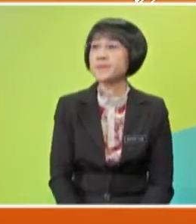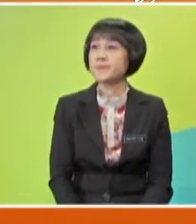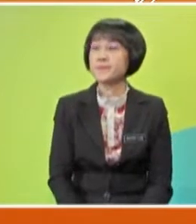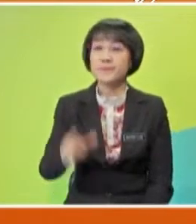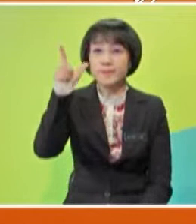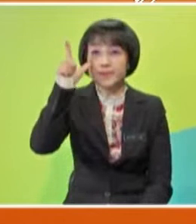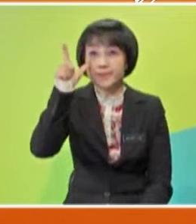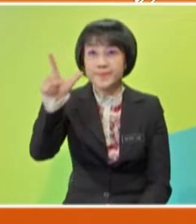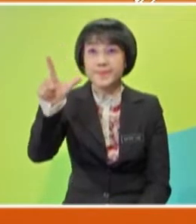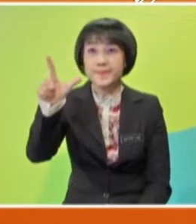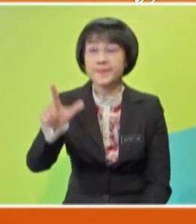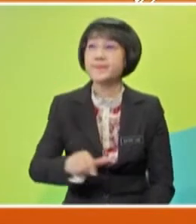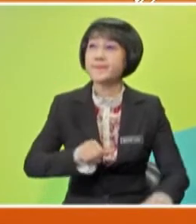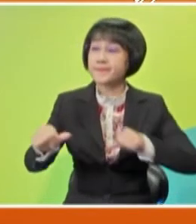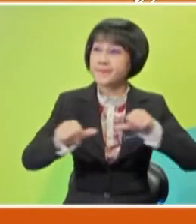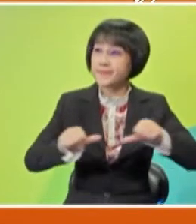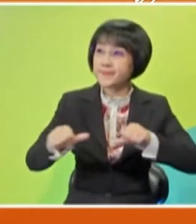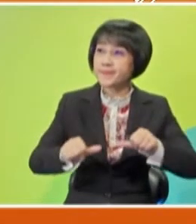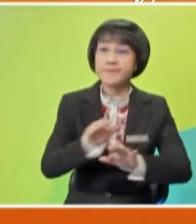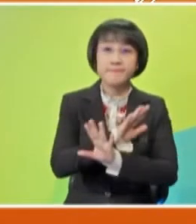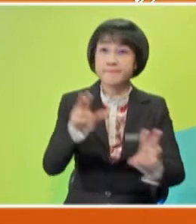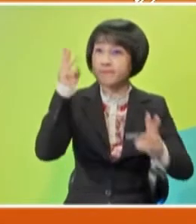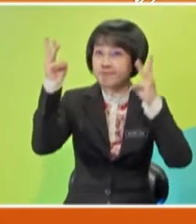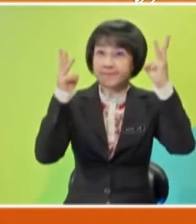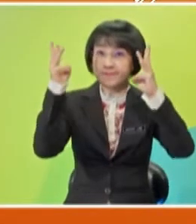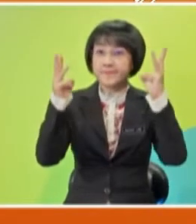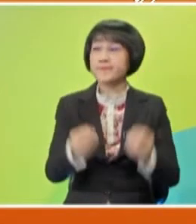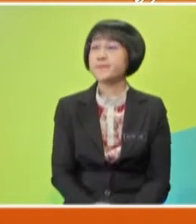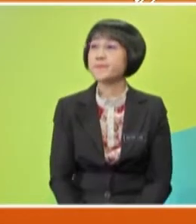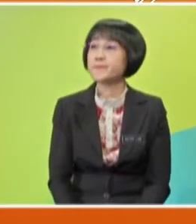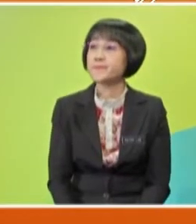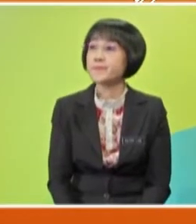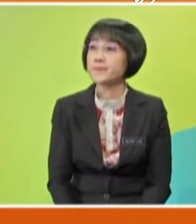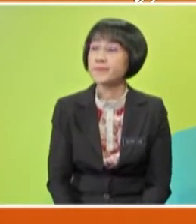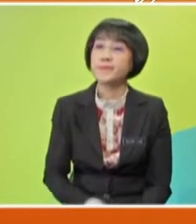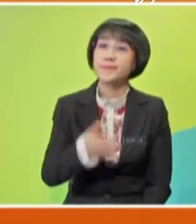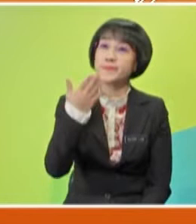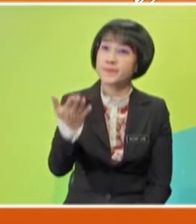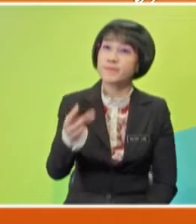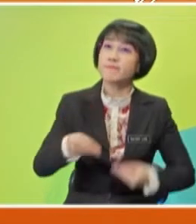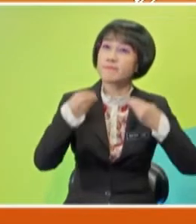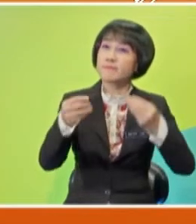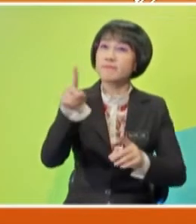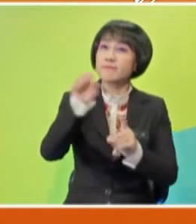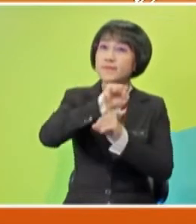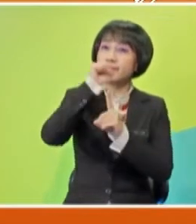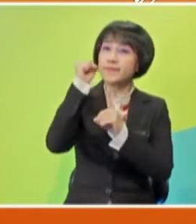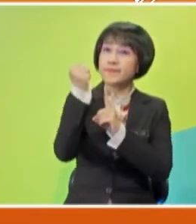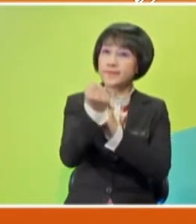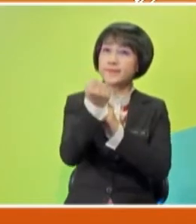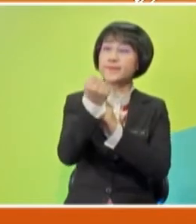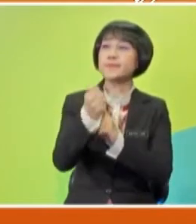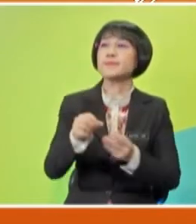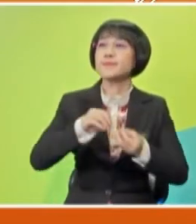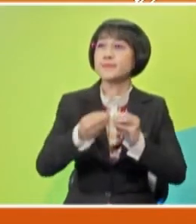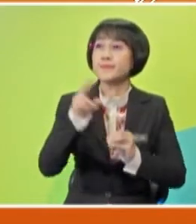at the activities later on, so don't worry much about this. But you will be given a situation. Okay. Okay?